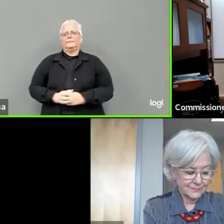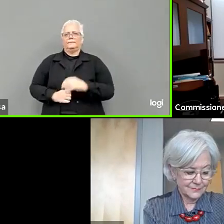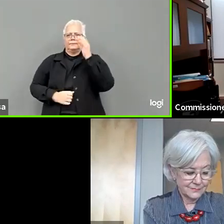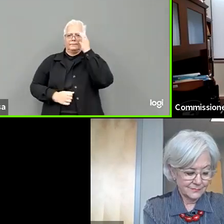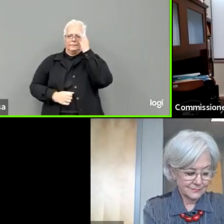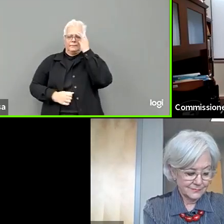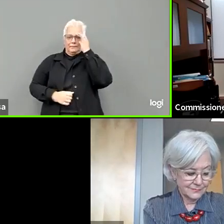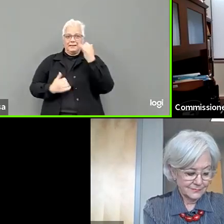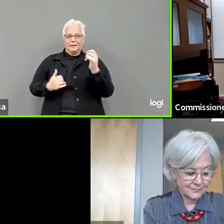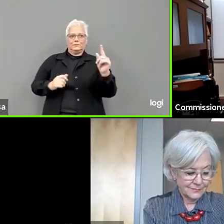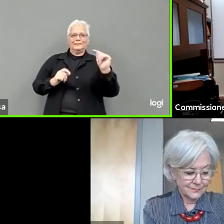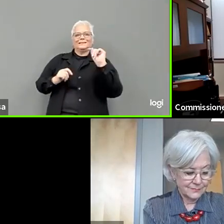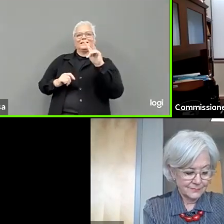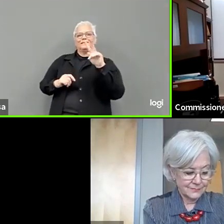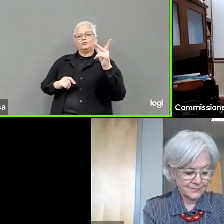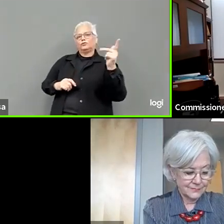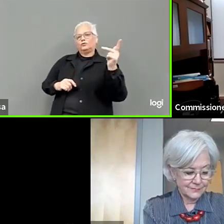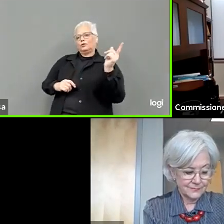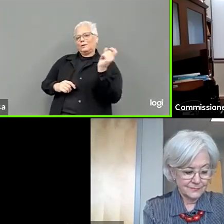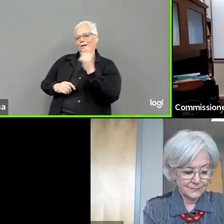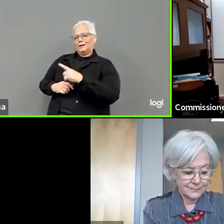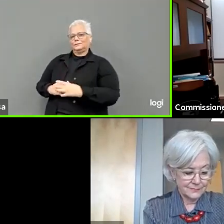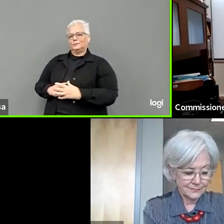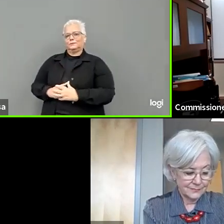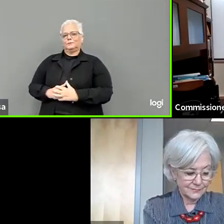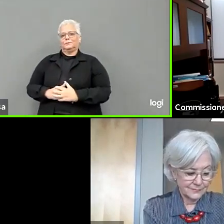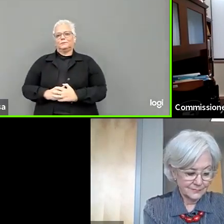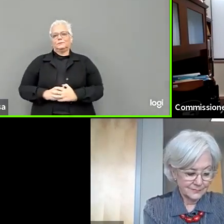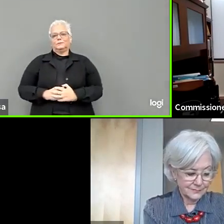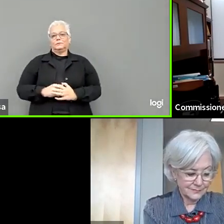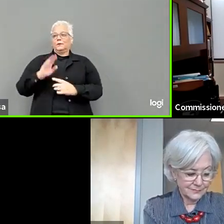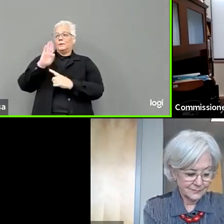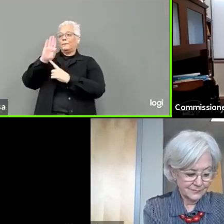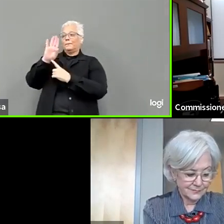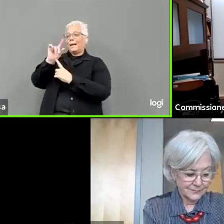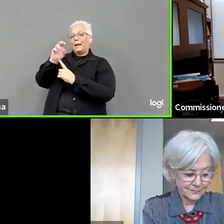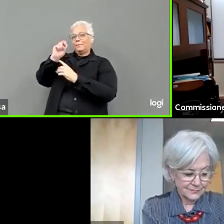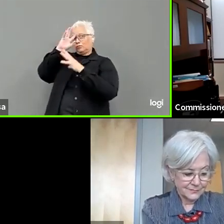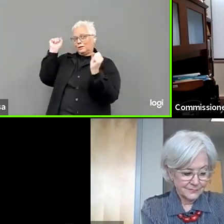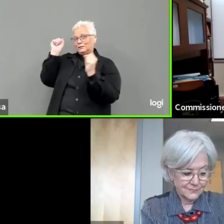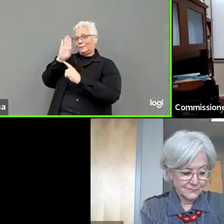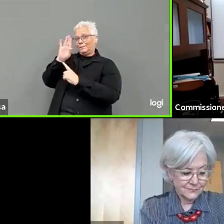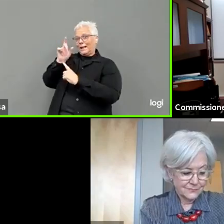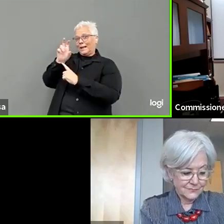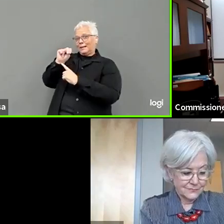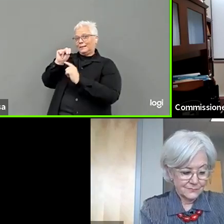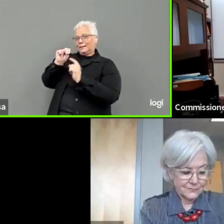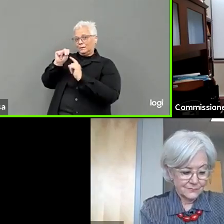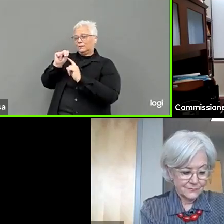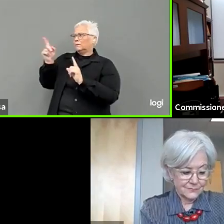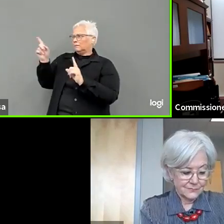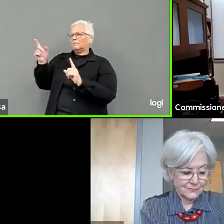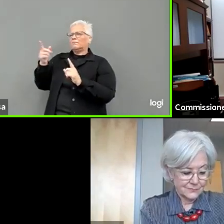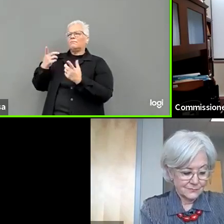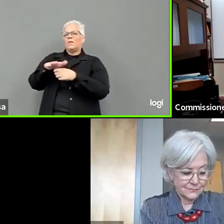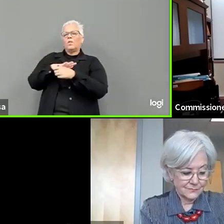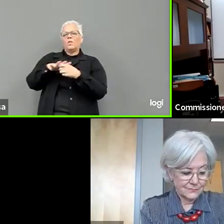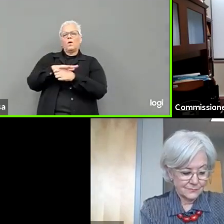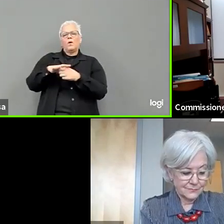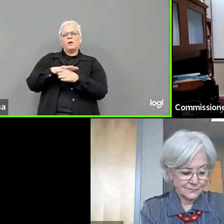to and how that will play out either in concert or in conflict with your operations at the fairgrounds?